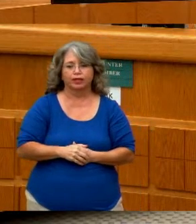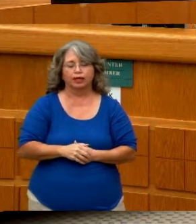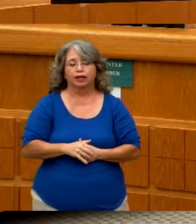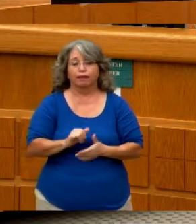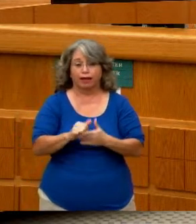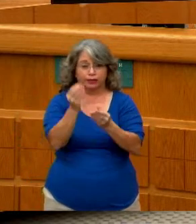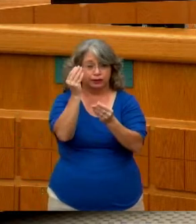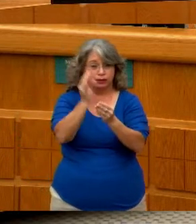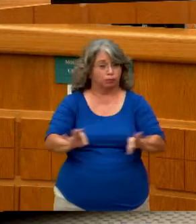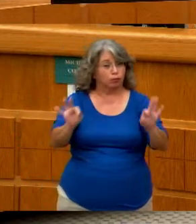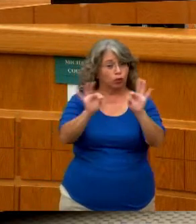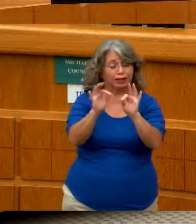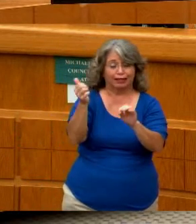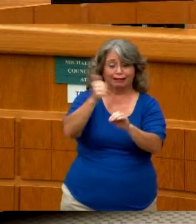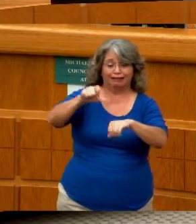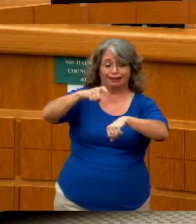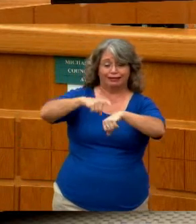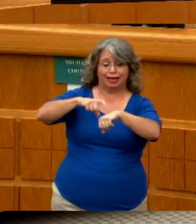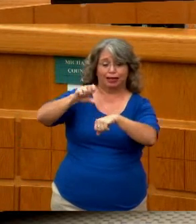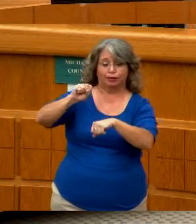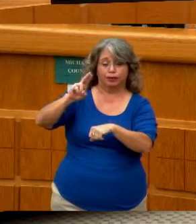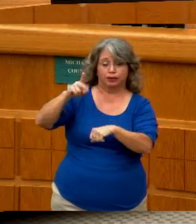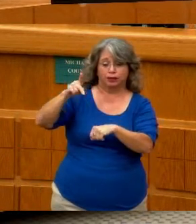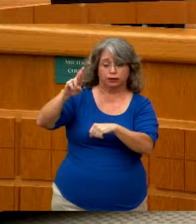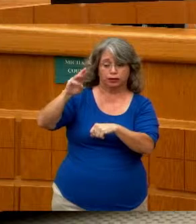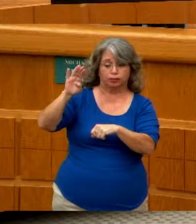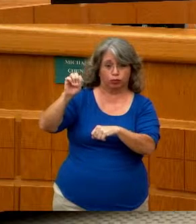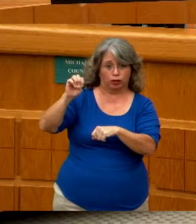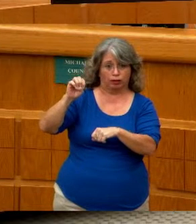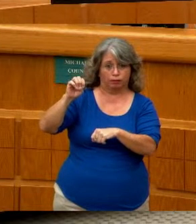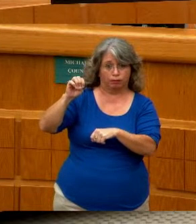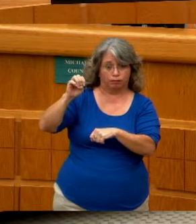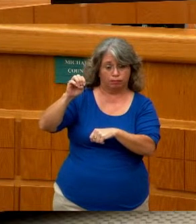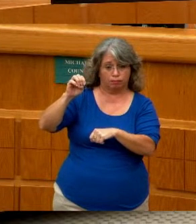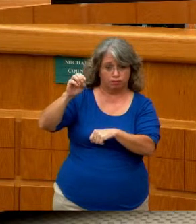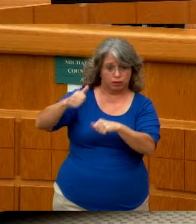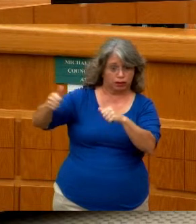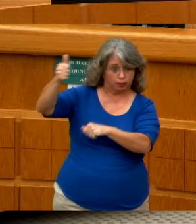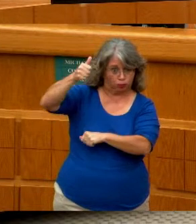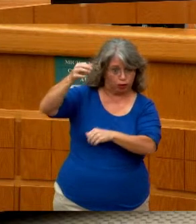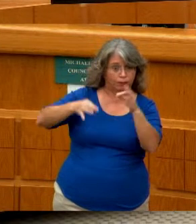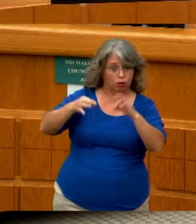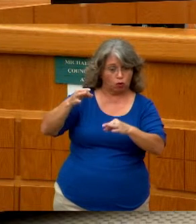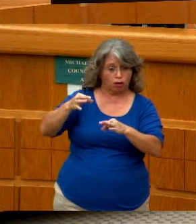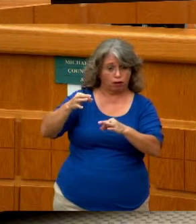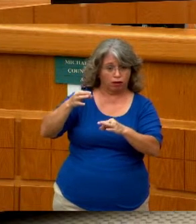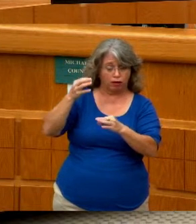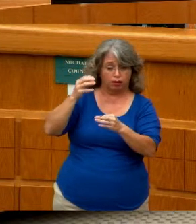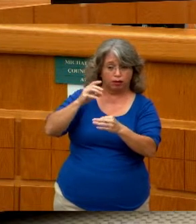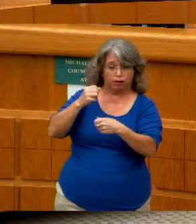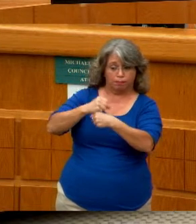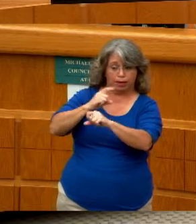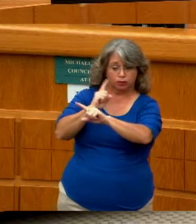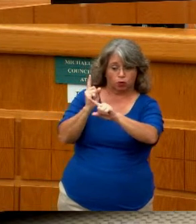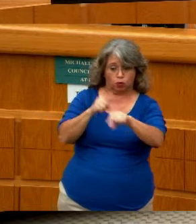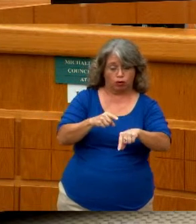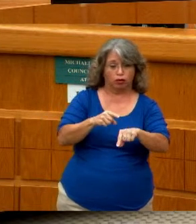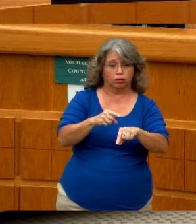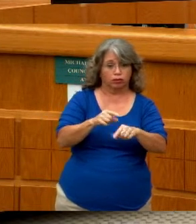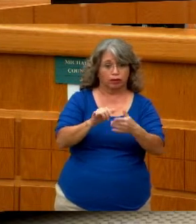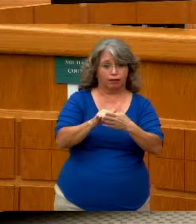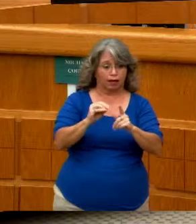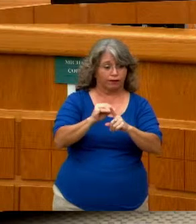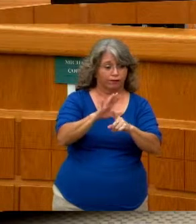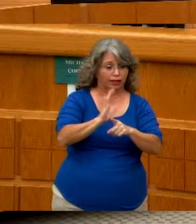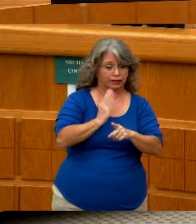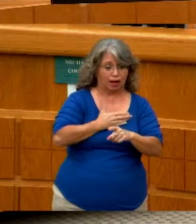is important information. Anytime the Supreme Court gives us an order that affects our court system, I will be bringing you that news to make sure